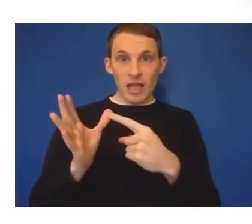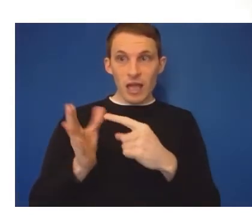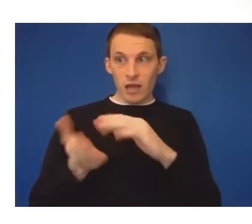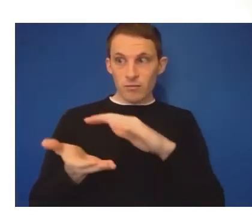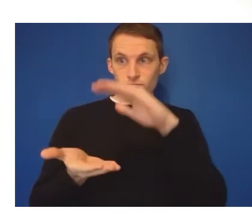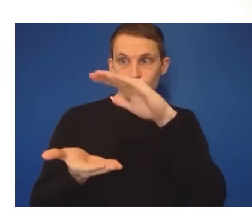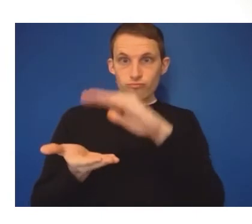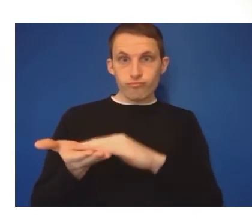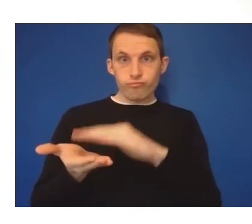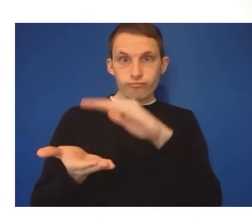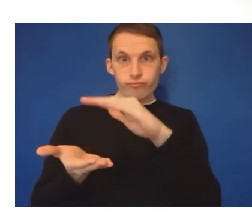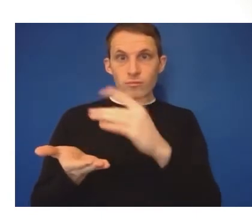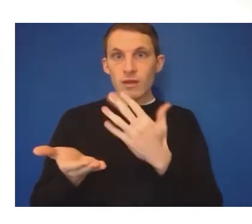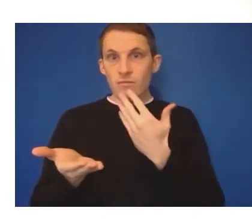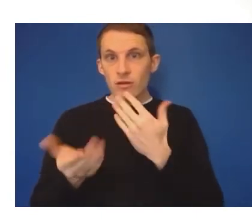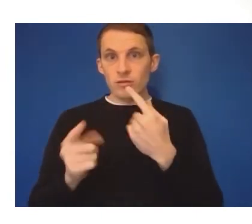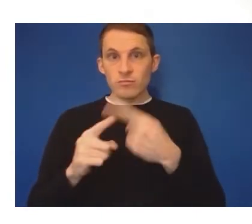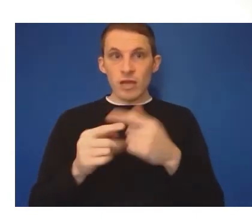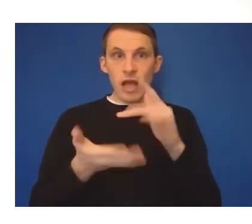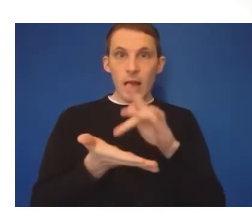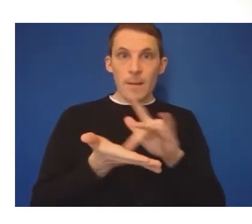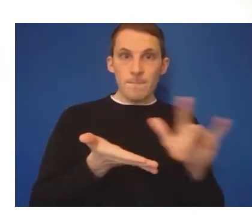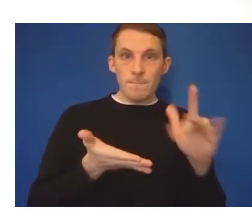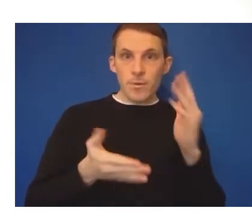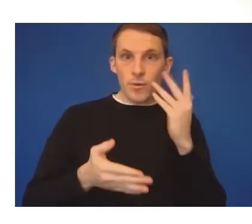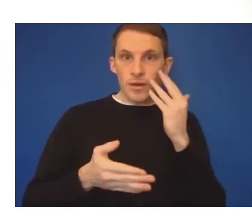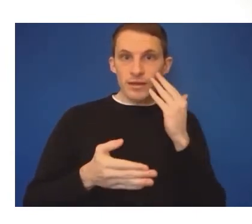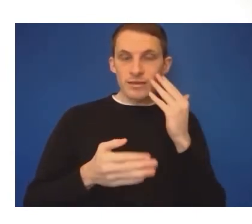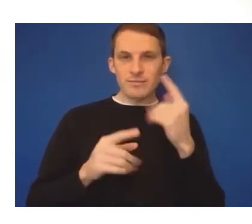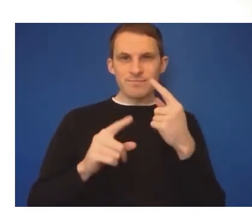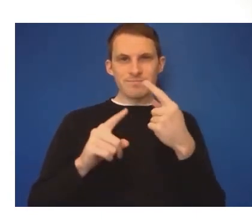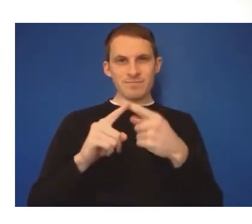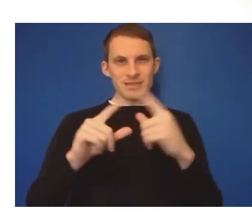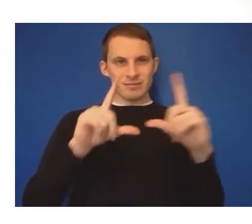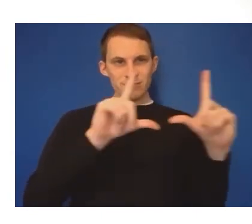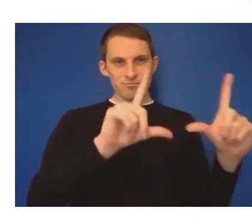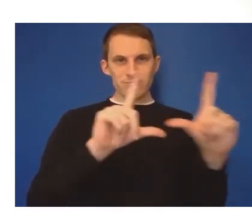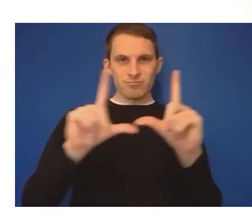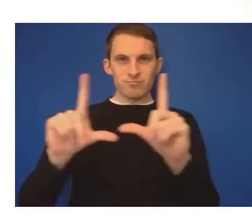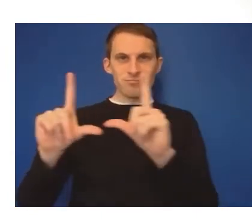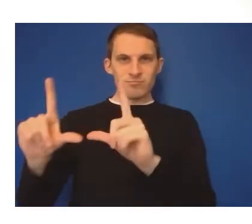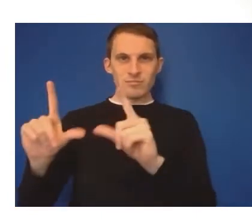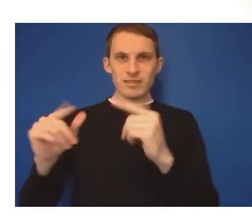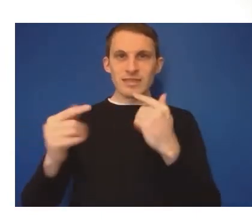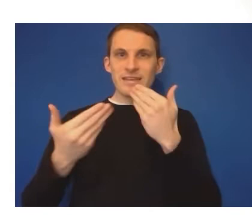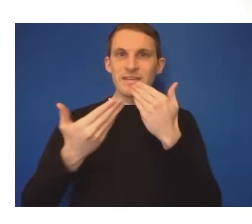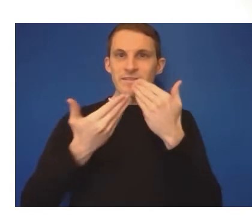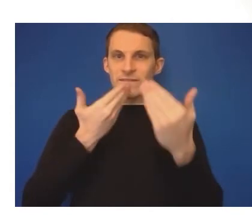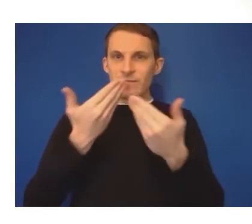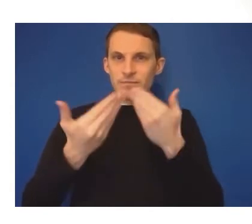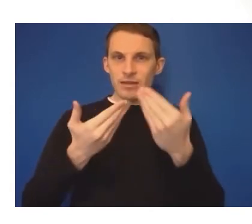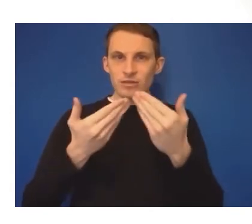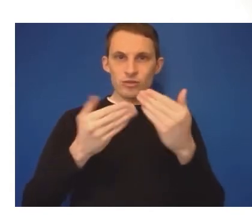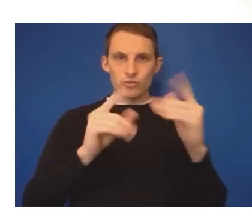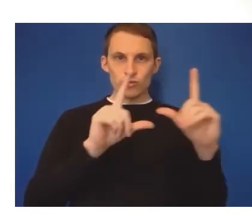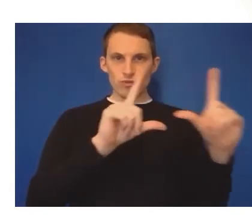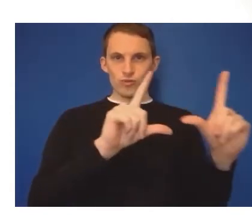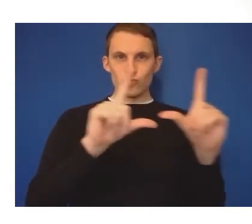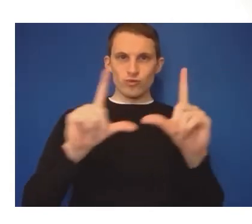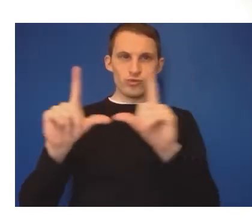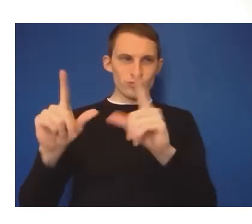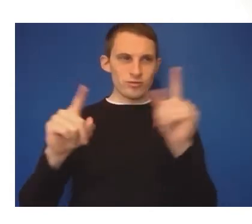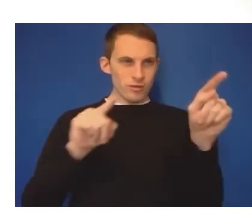And inconsistency in what information is offered, kind of as the headline or large text